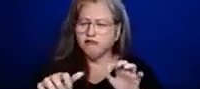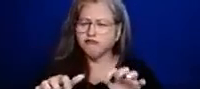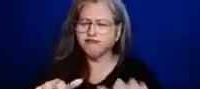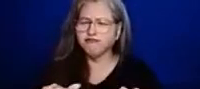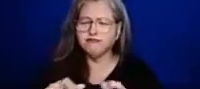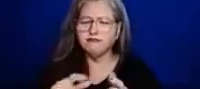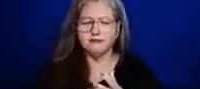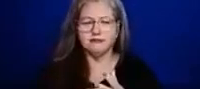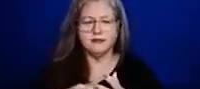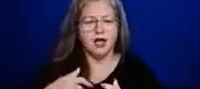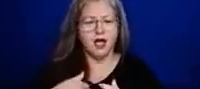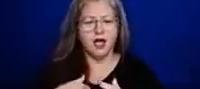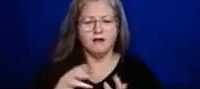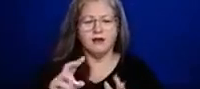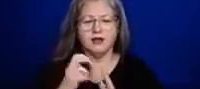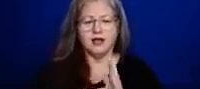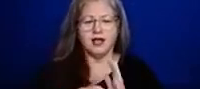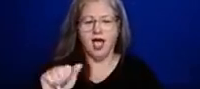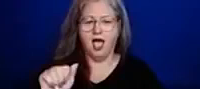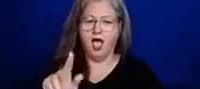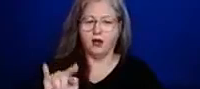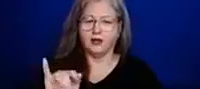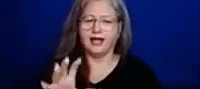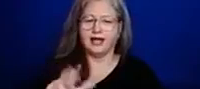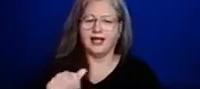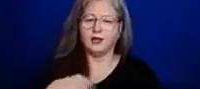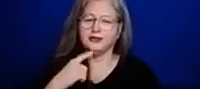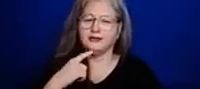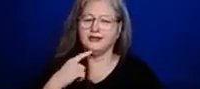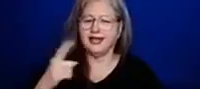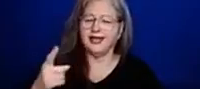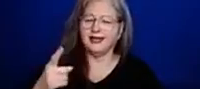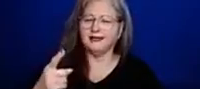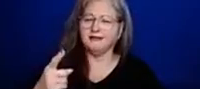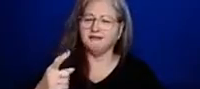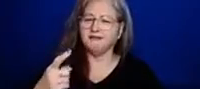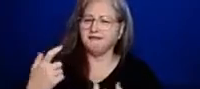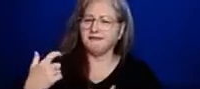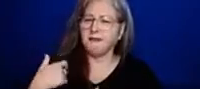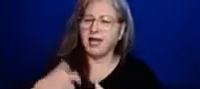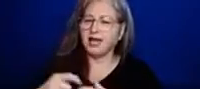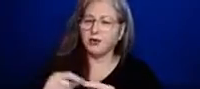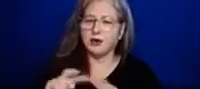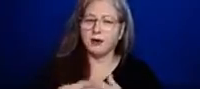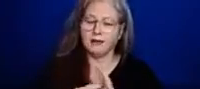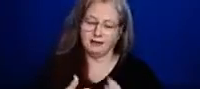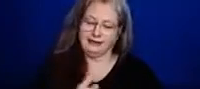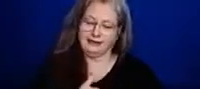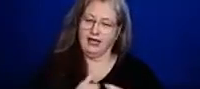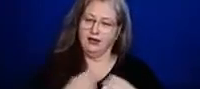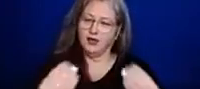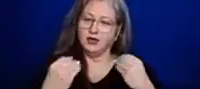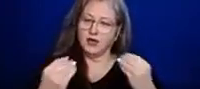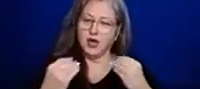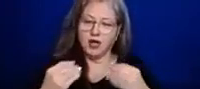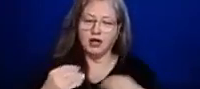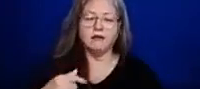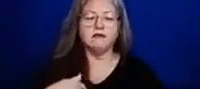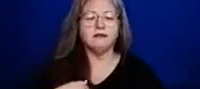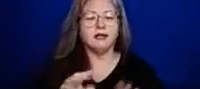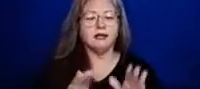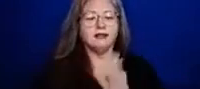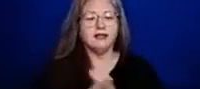drawings, and I was like very much autodidacta, we say in Spanish, like self-taught artist. I just